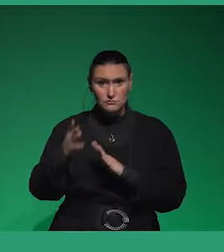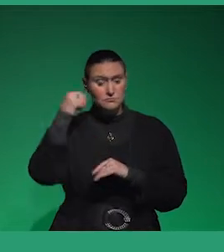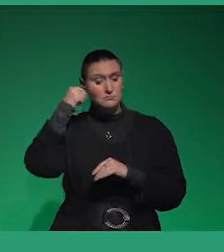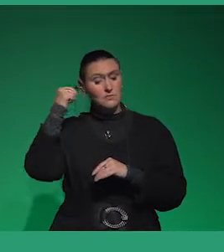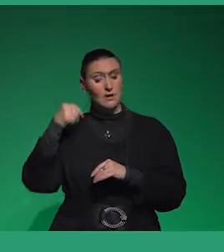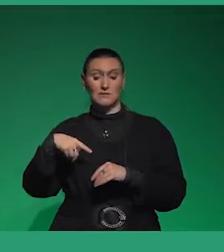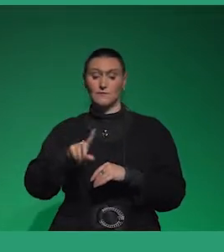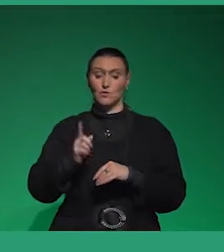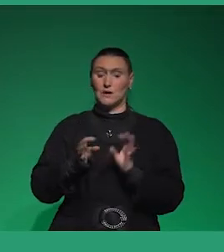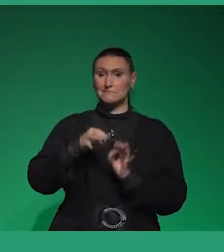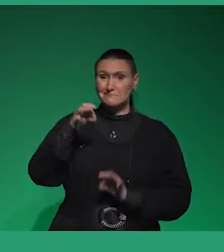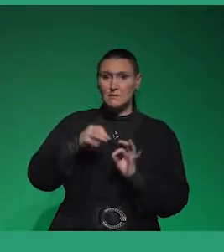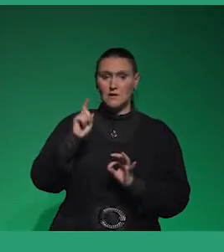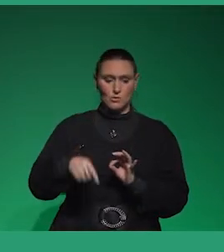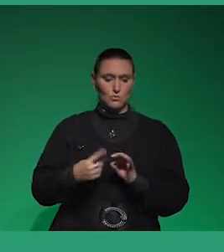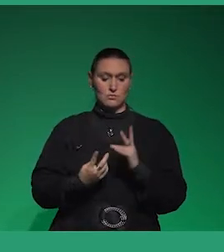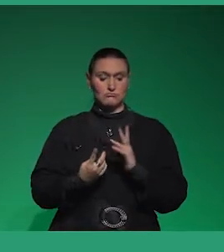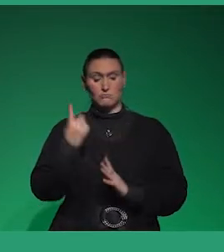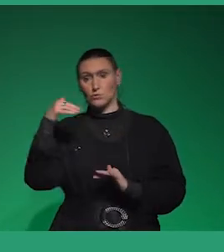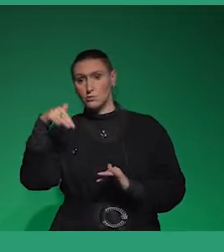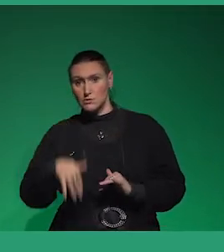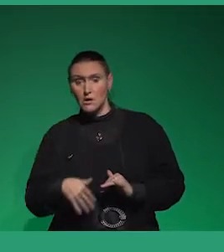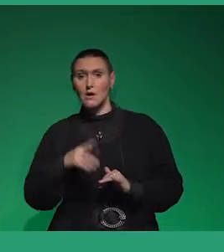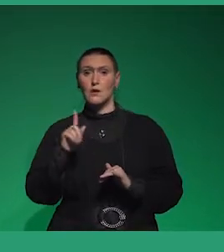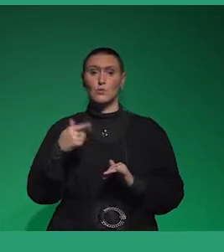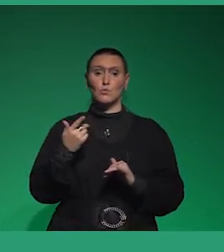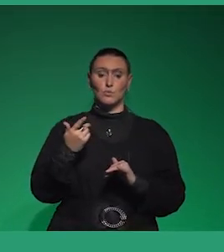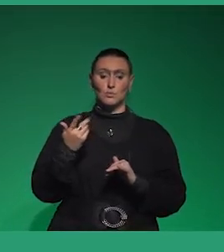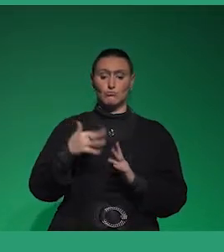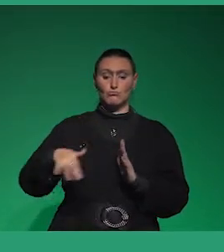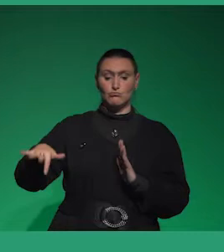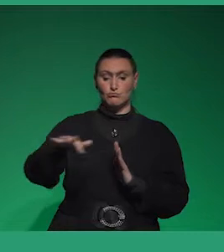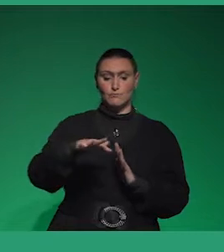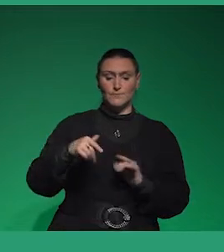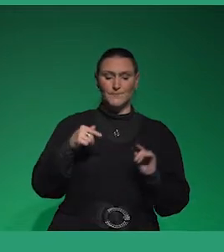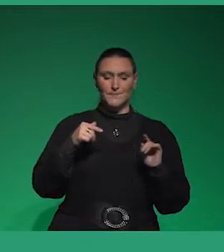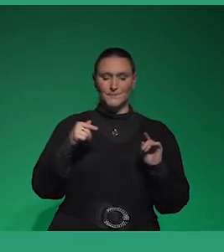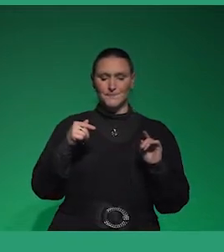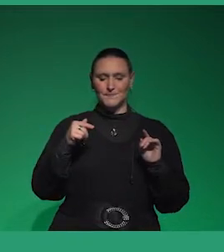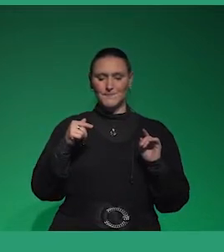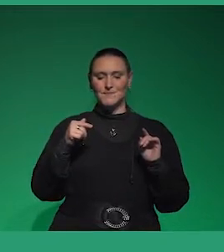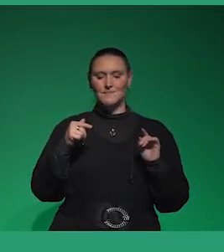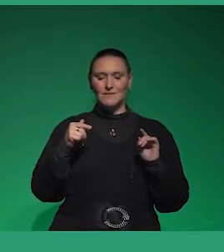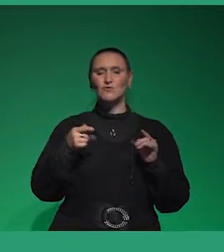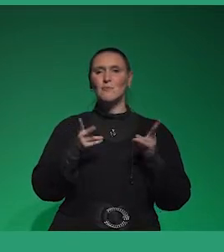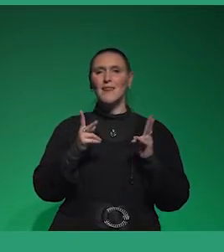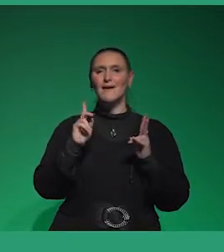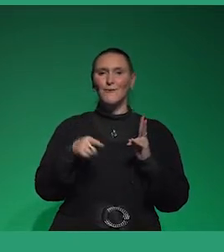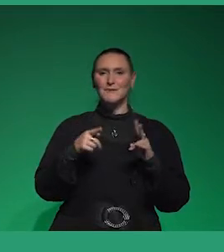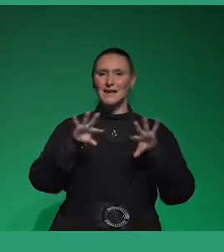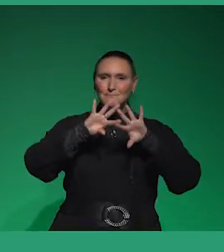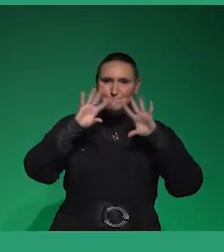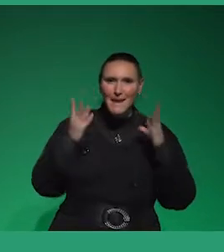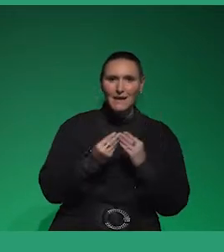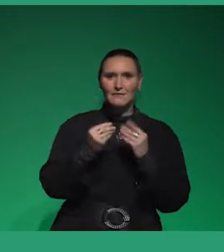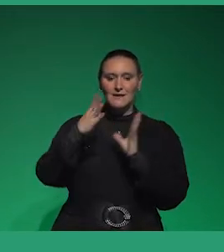down moving air parcels, and can then infer the amount of CO2 being absorbed, the amount of